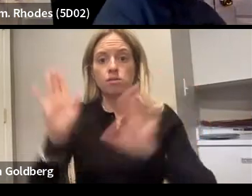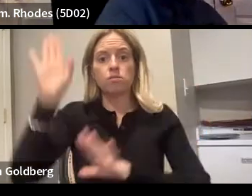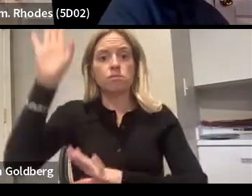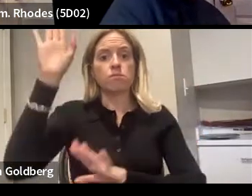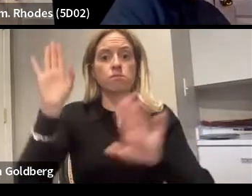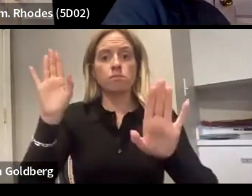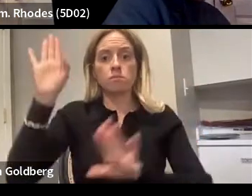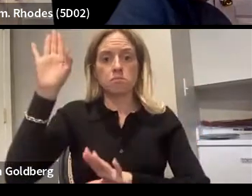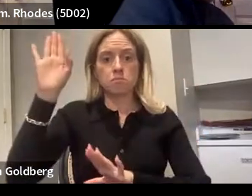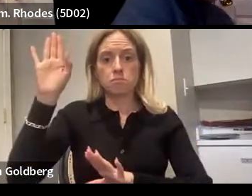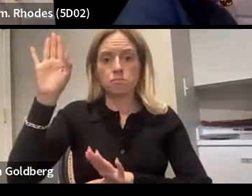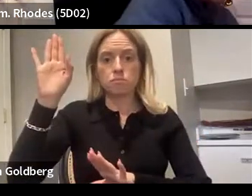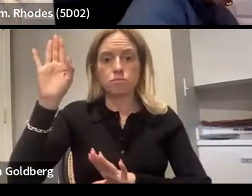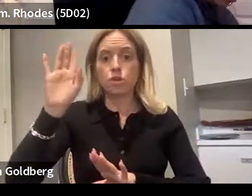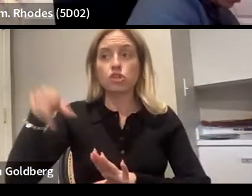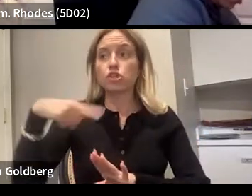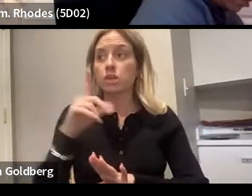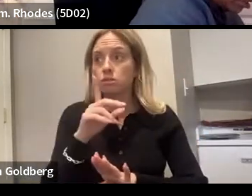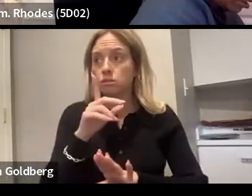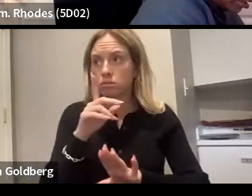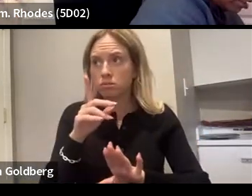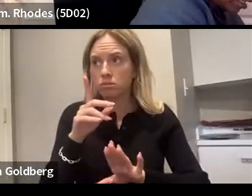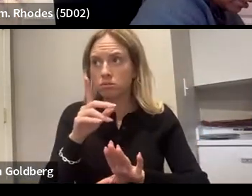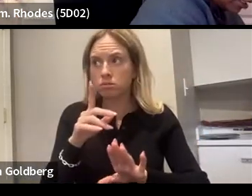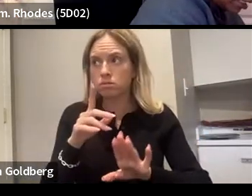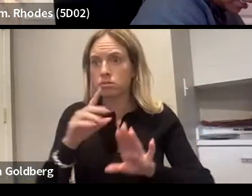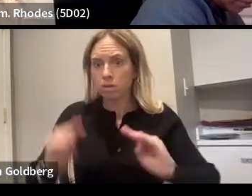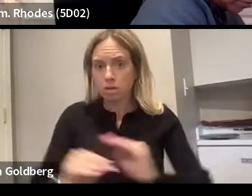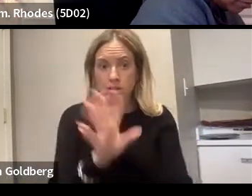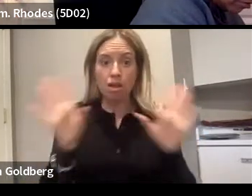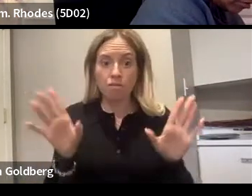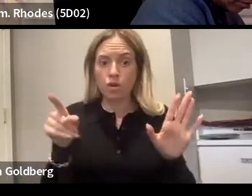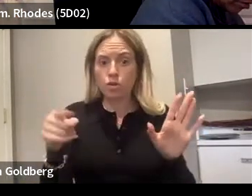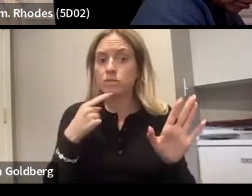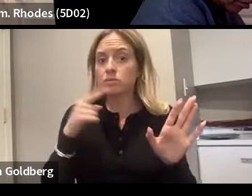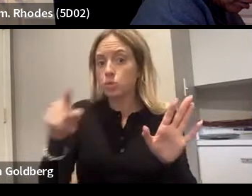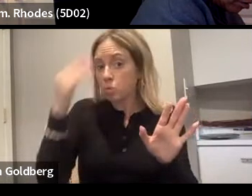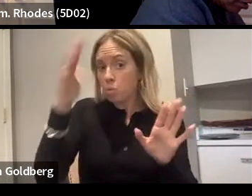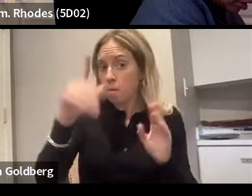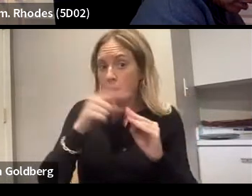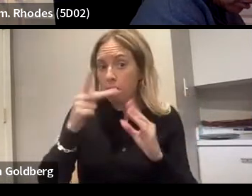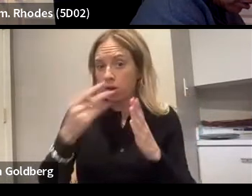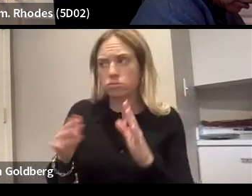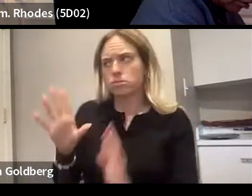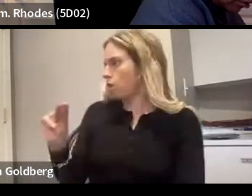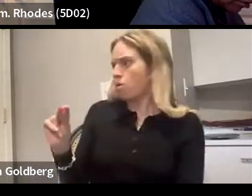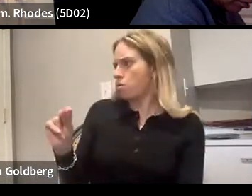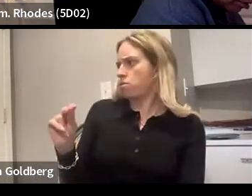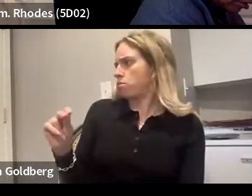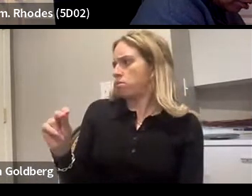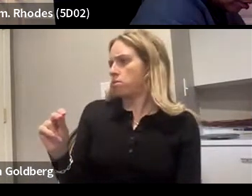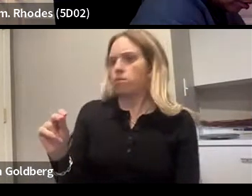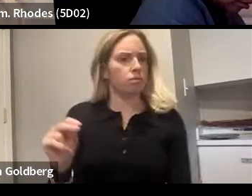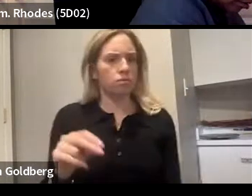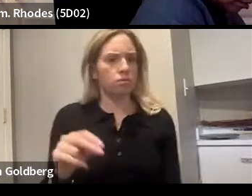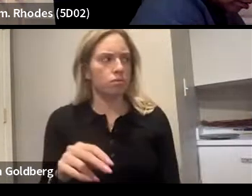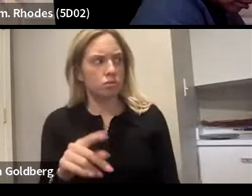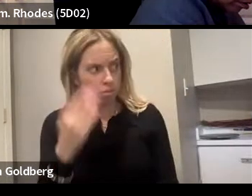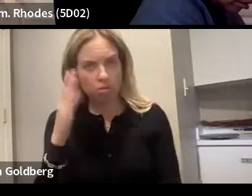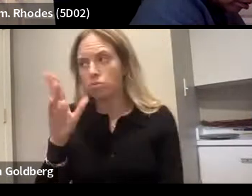Just in confirmation, Commissioner Henderson, you're saying that you were not aware of this project, or you're not privy to any No. information? No.